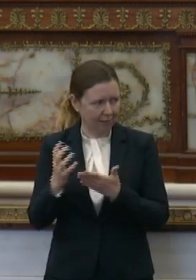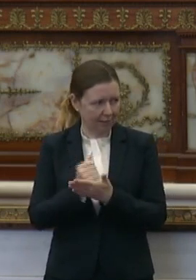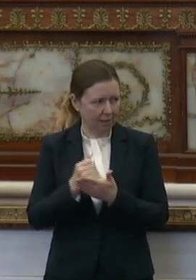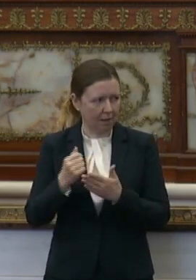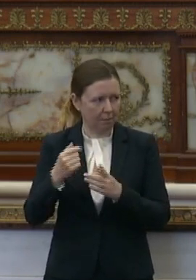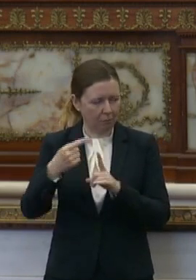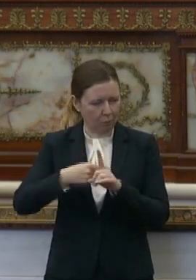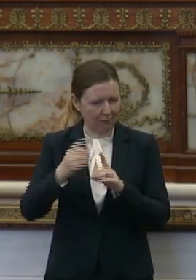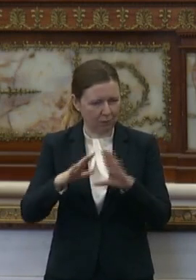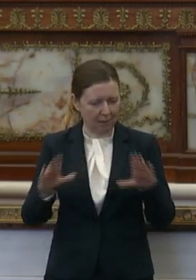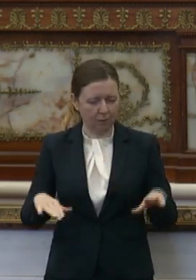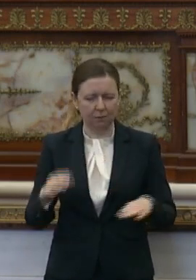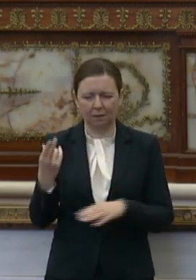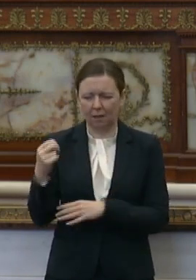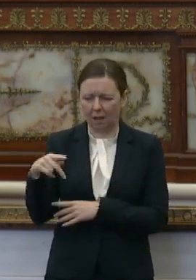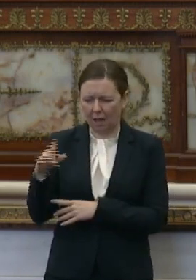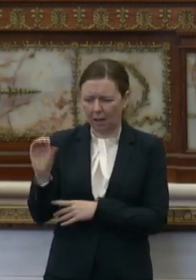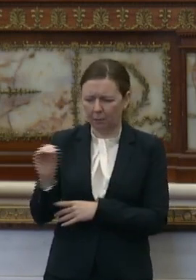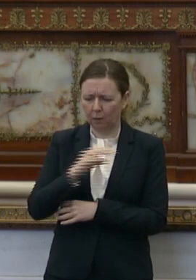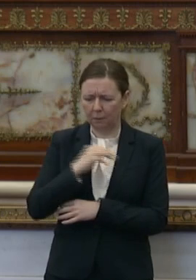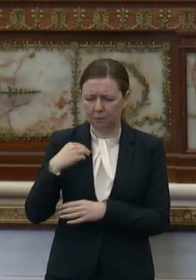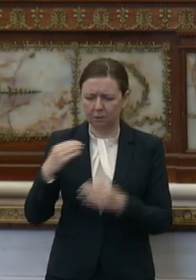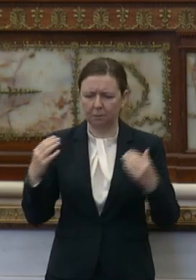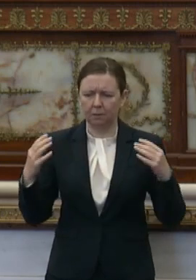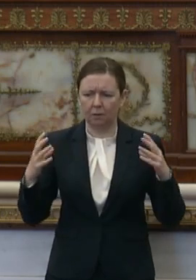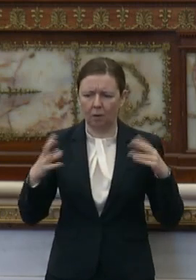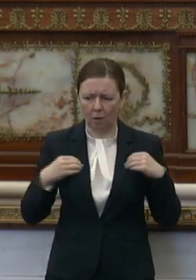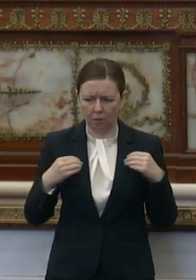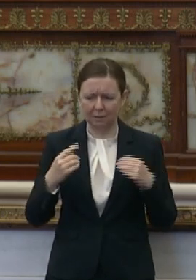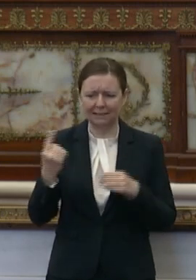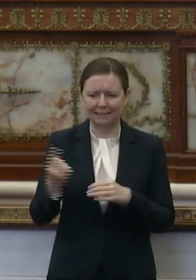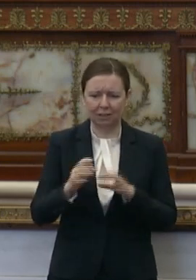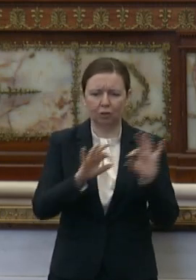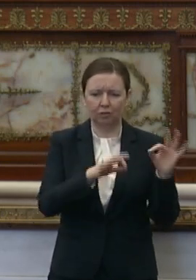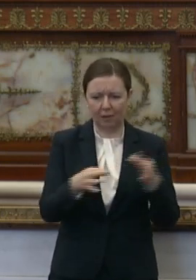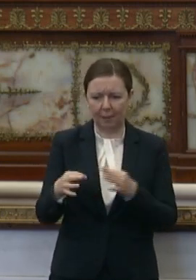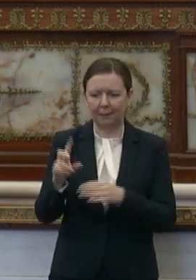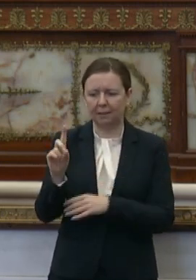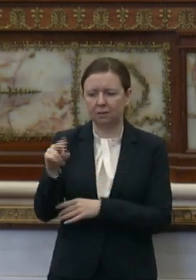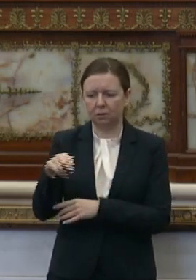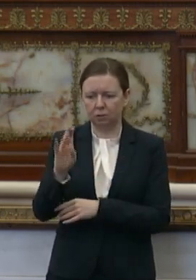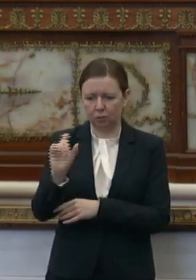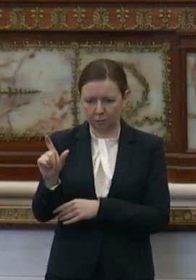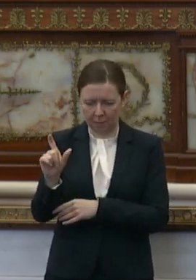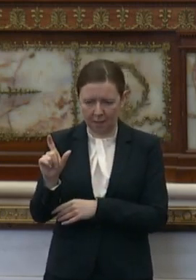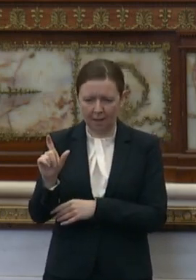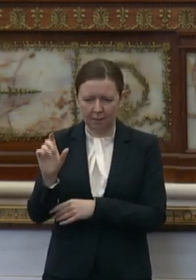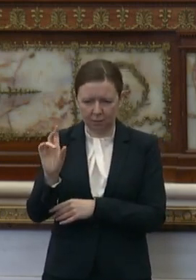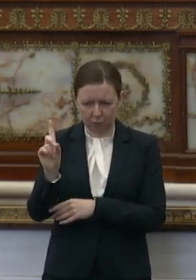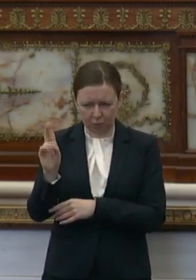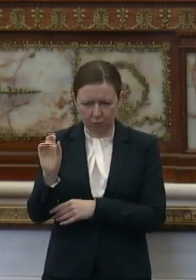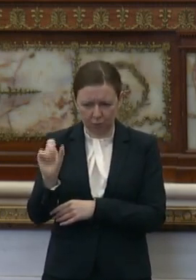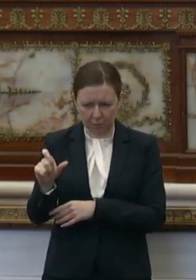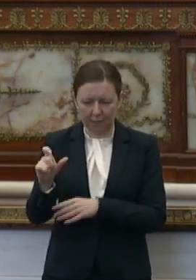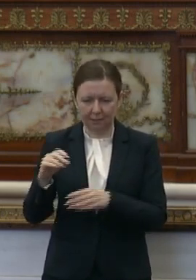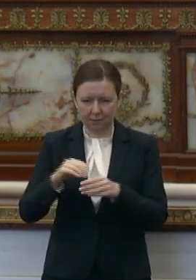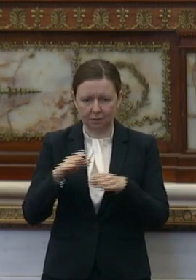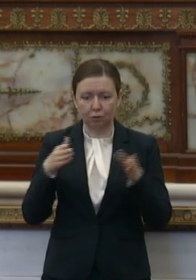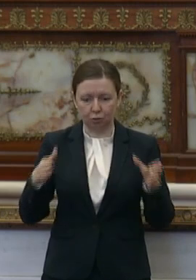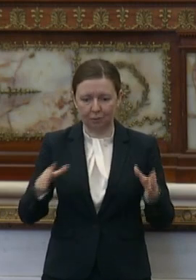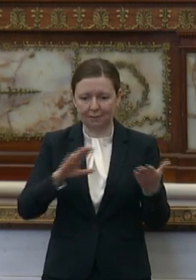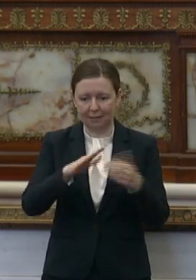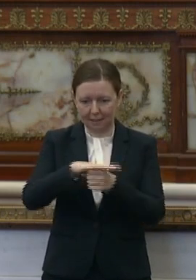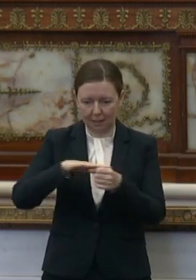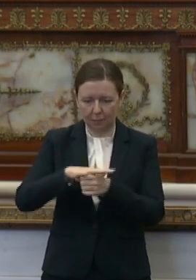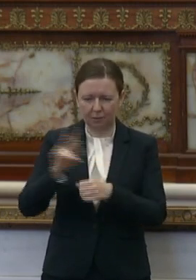housing. HAPCO Philadelphia's membership owns primarily single-family duplex rentals on the streets and neighborhoods of Philadelphia. I